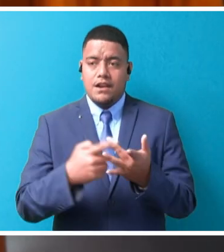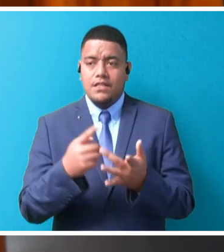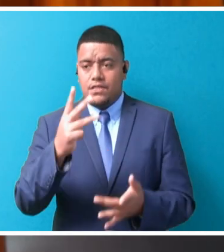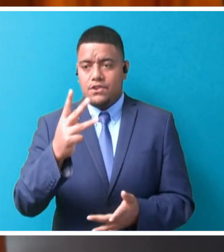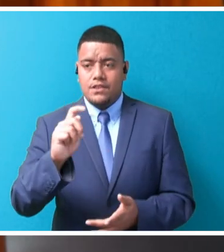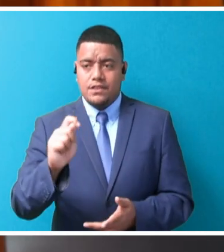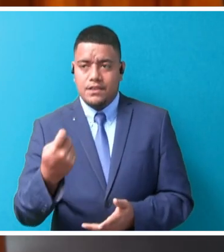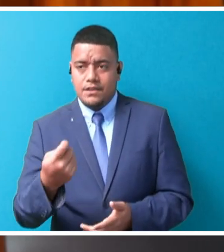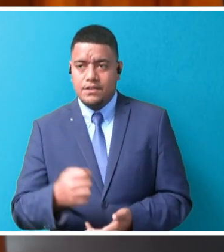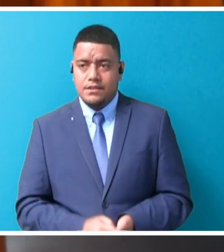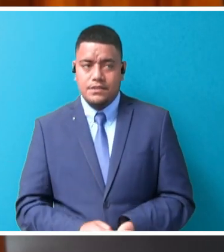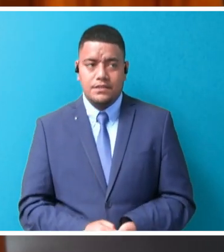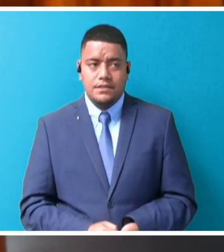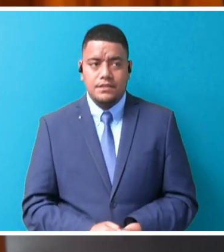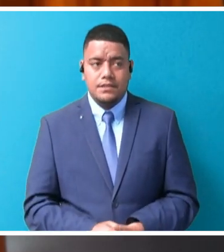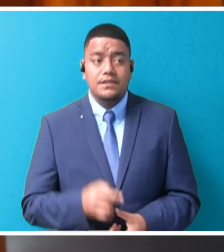And